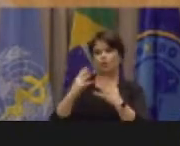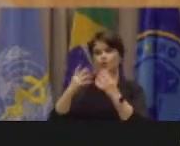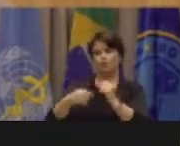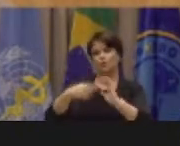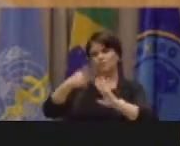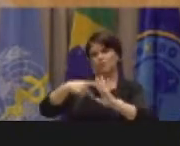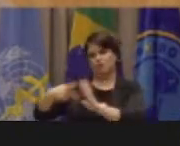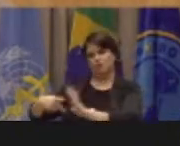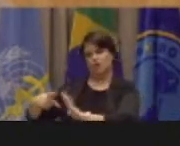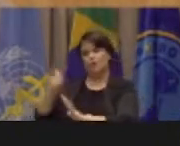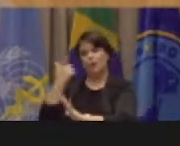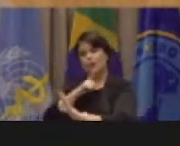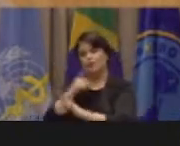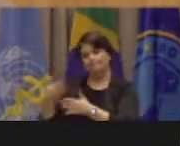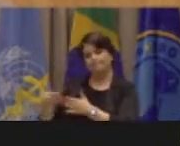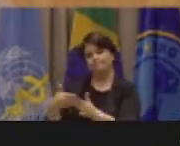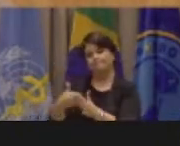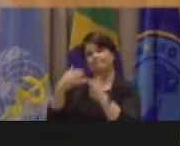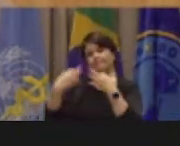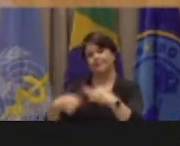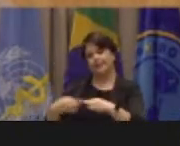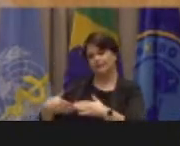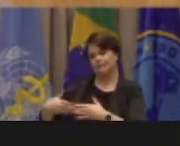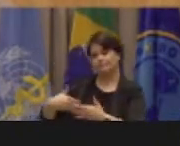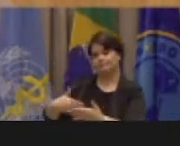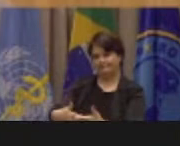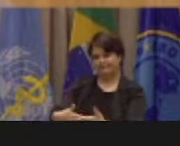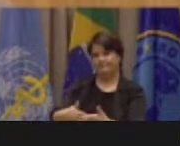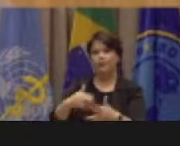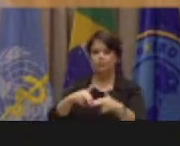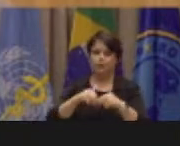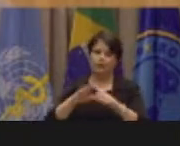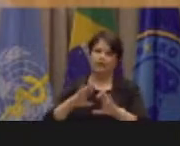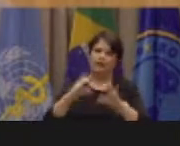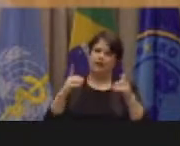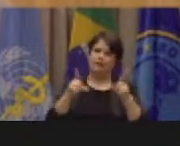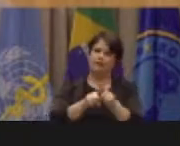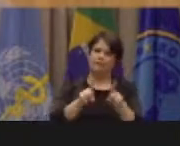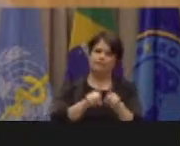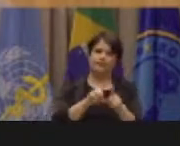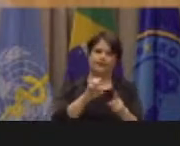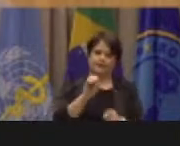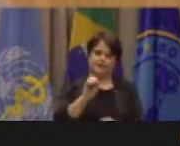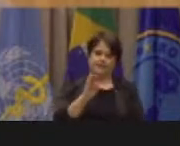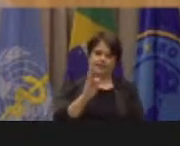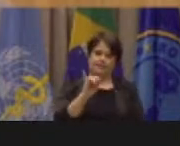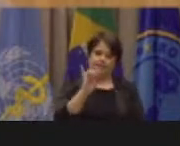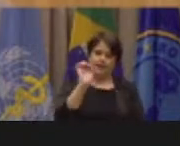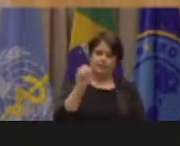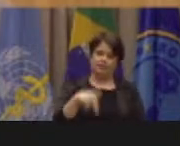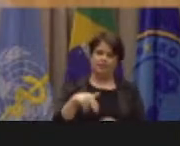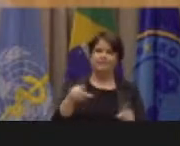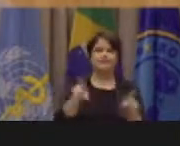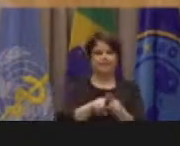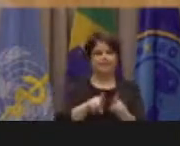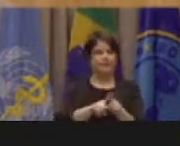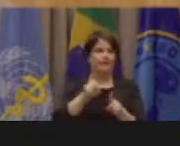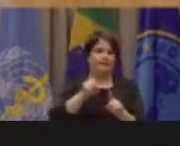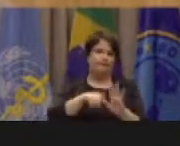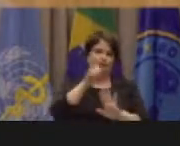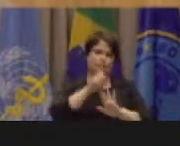support so that this project can be conducted since then. And of course to Dr. Sebastian, who